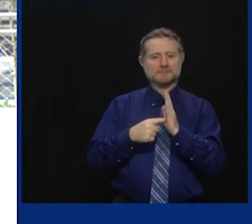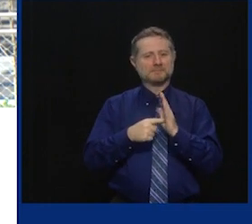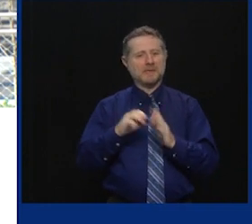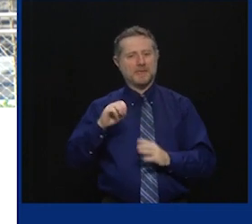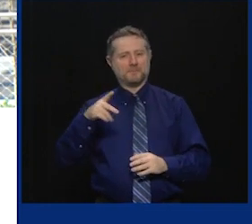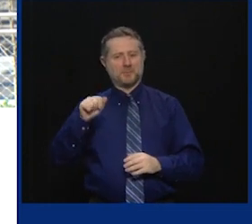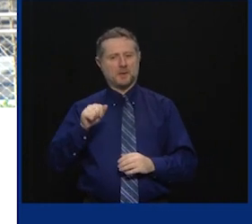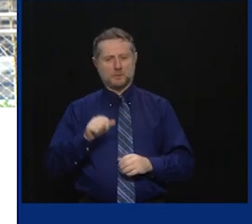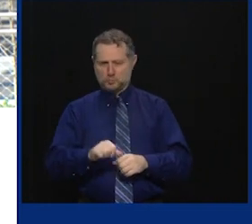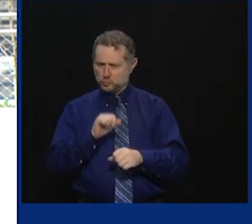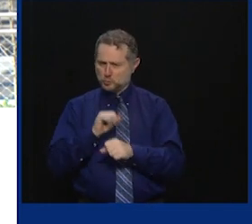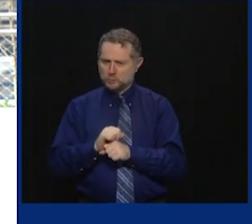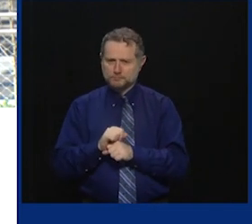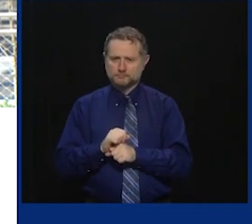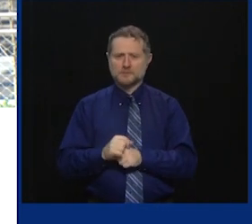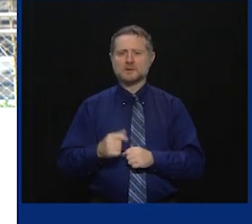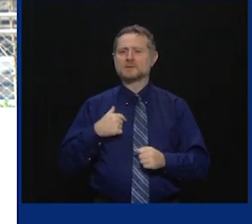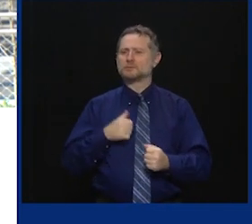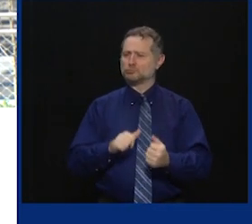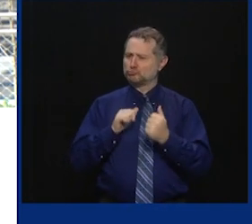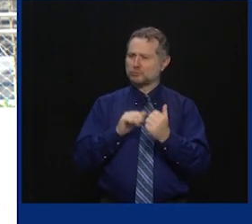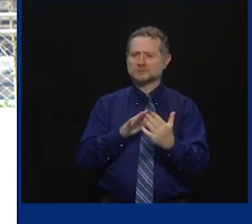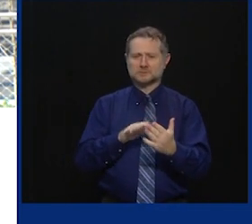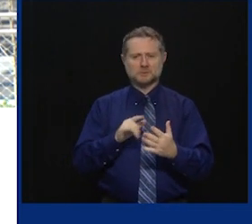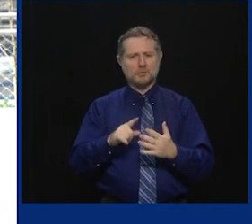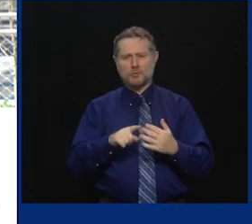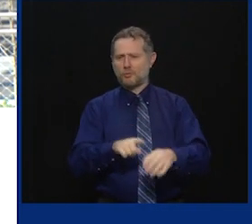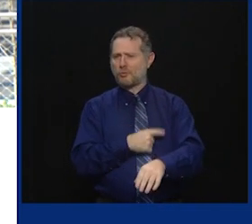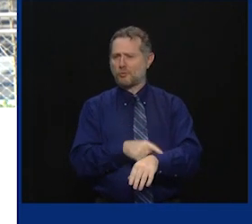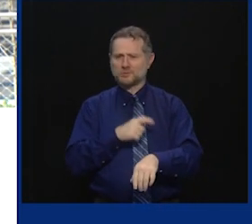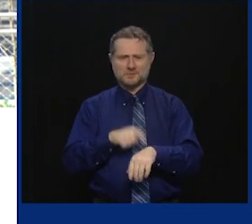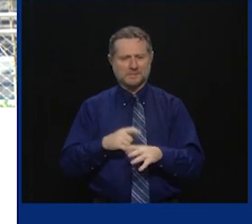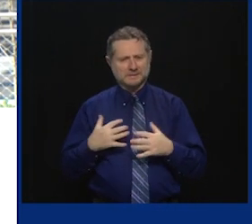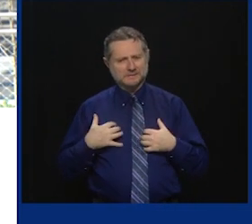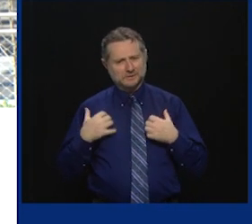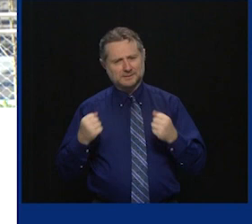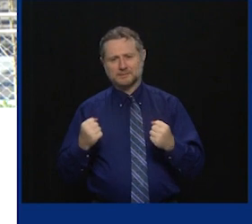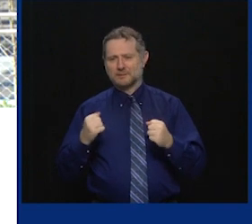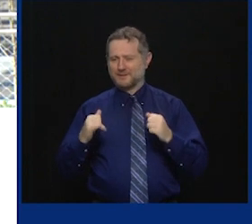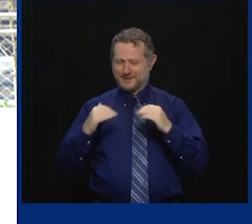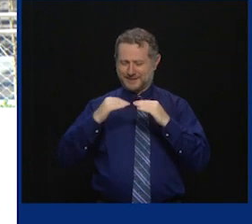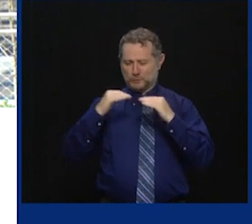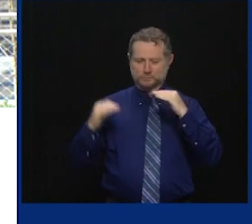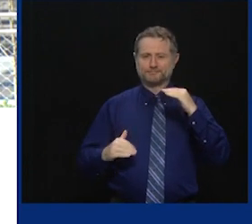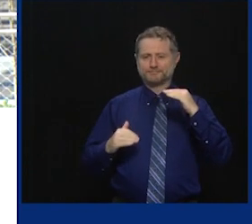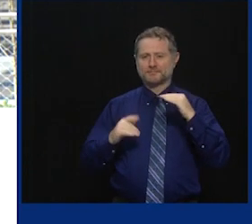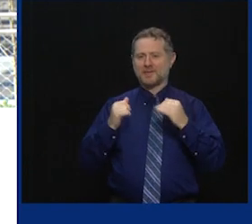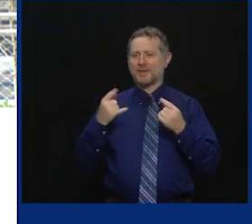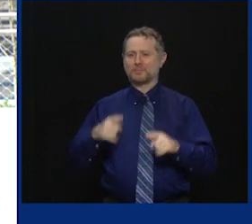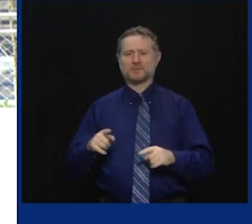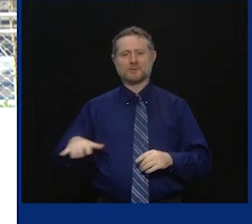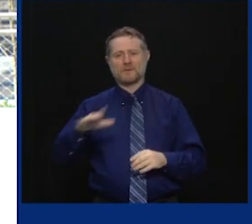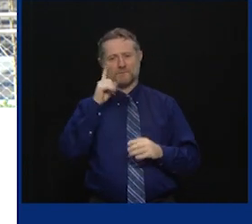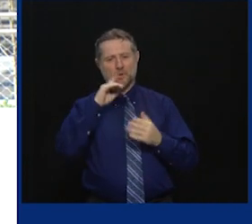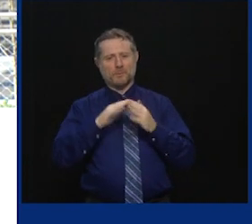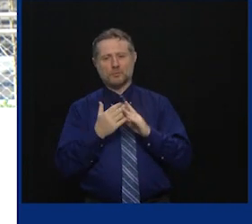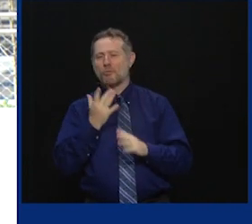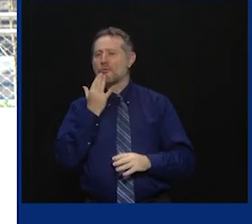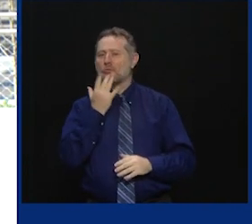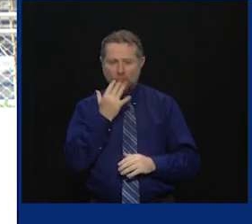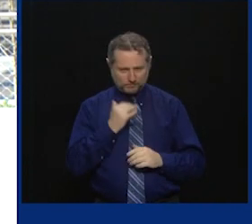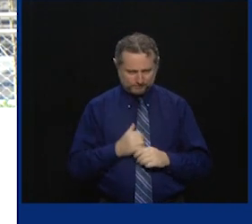the long-standing health and environmental inequities that face communities of color. The announcements that the governor just laid